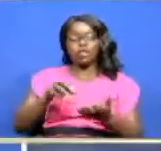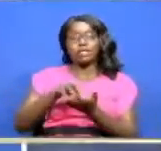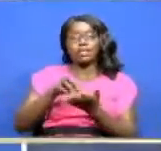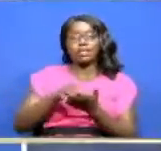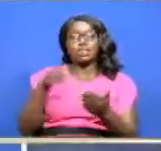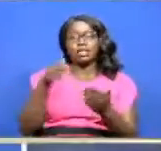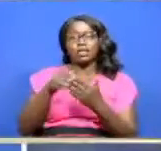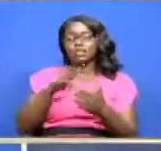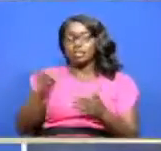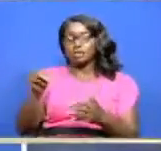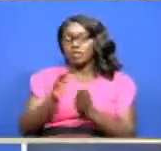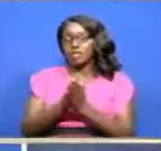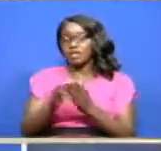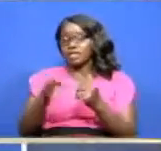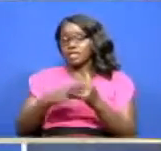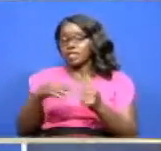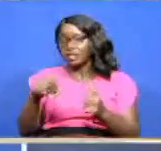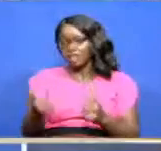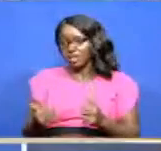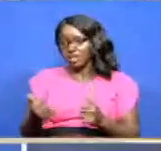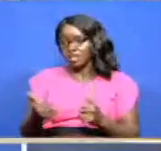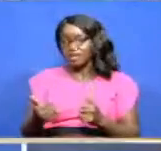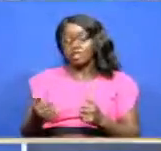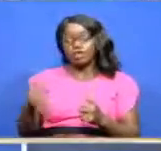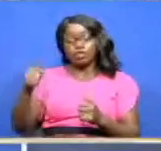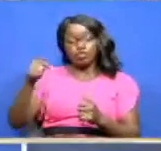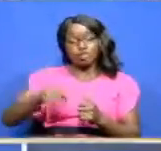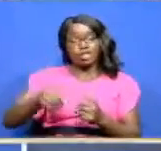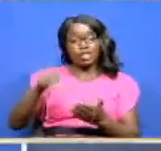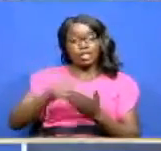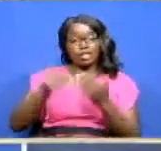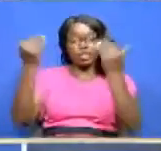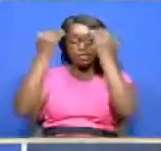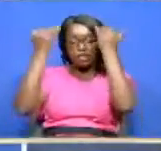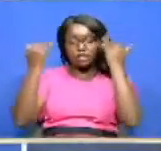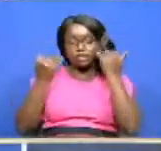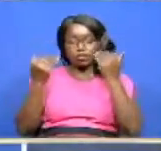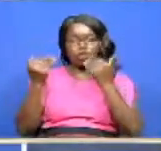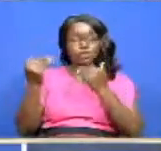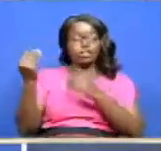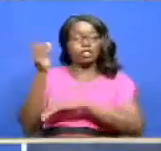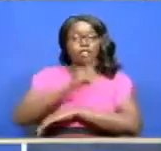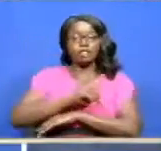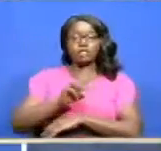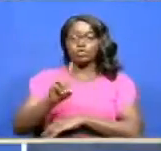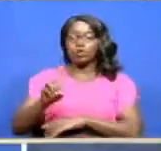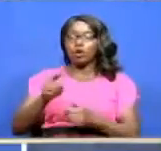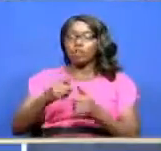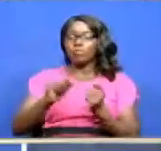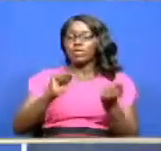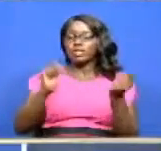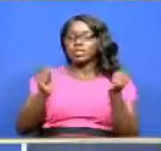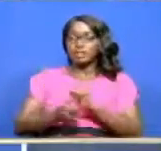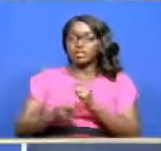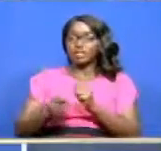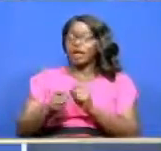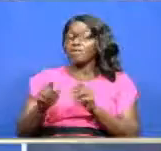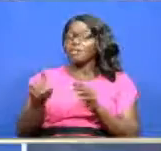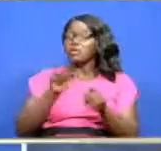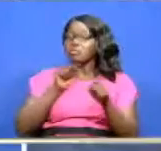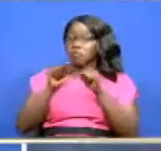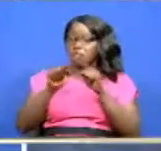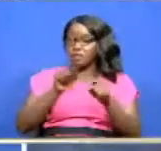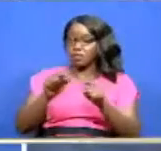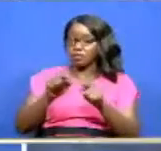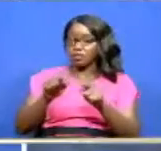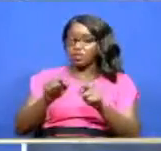others. Ojaamong, who was in the dock for the second day in a row, instead shifted the blame to the county executive committee member in charge